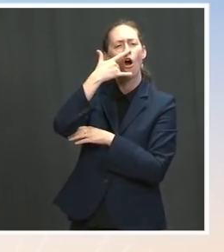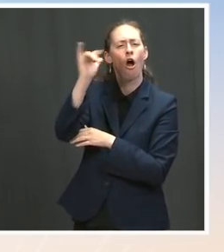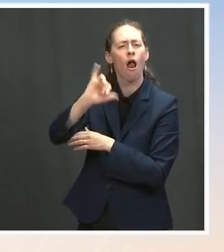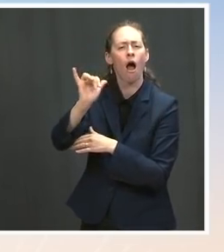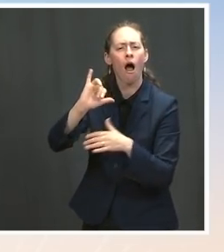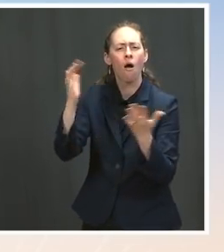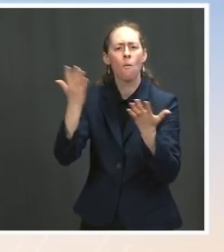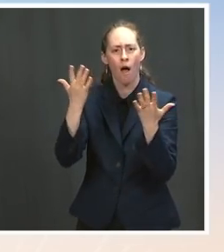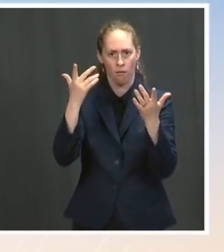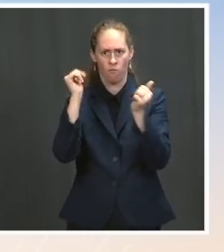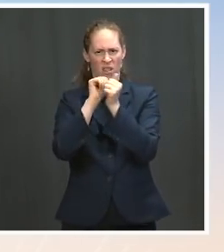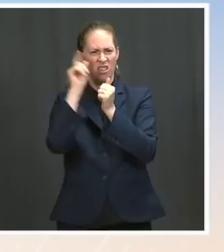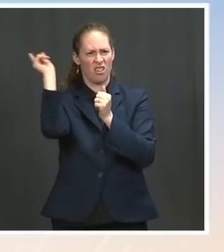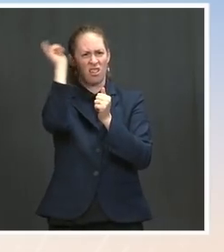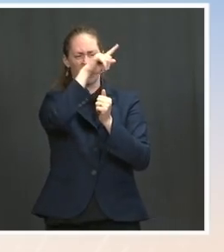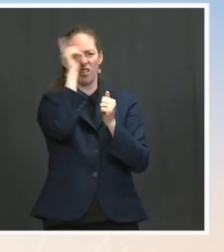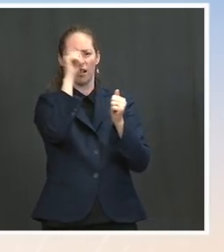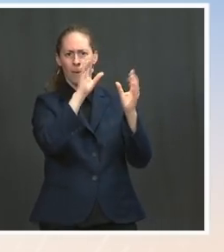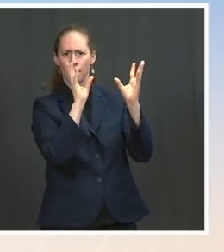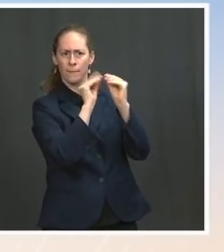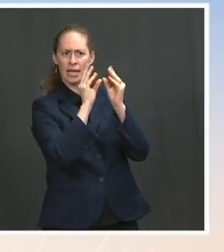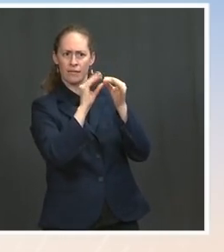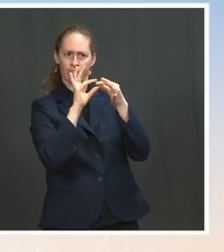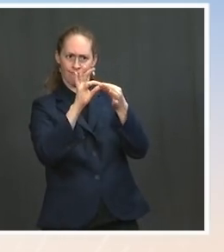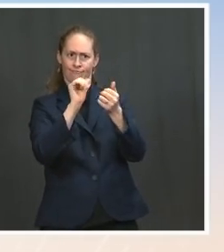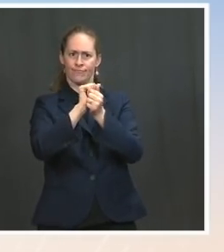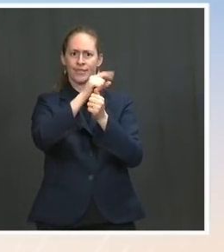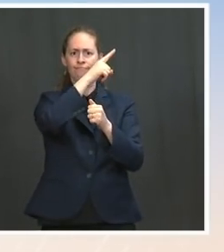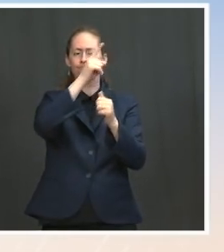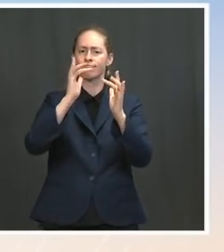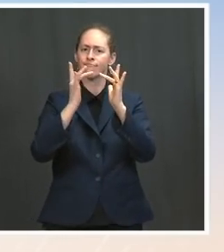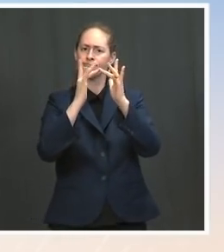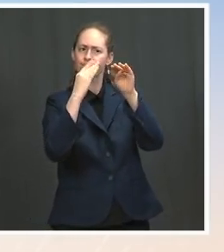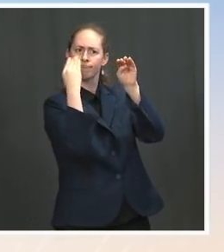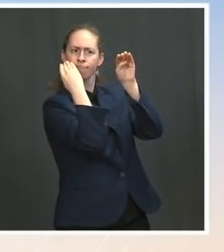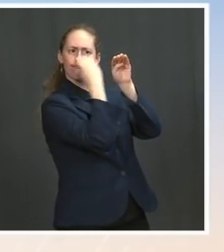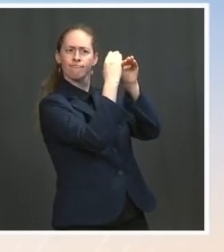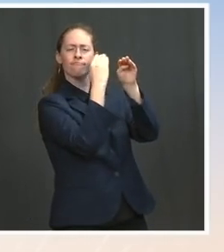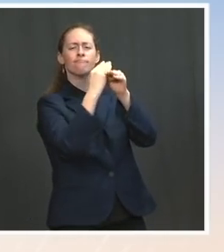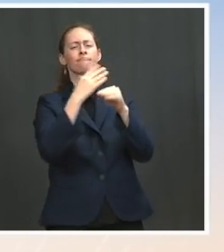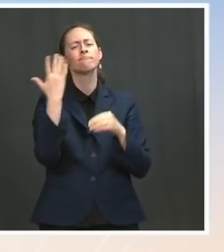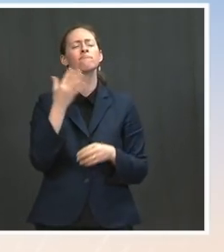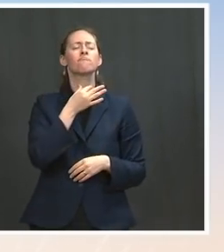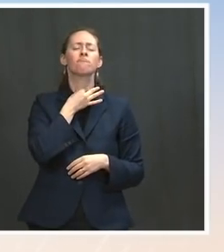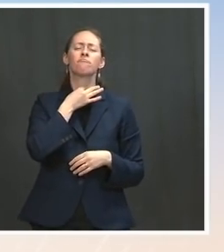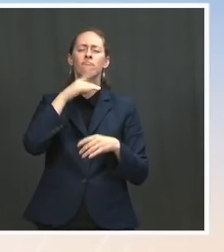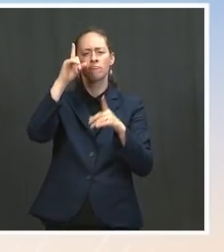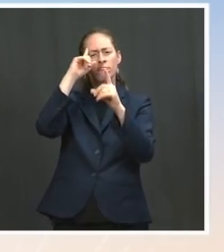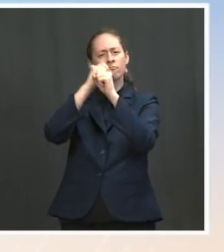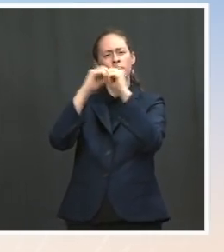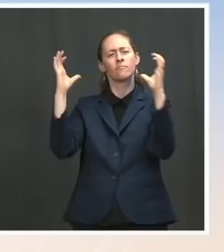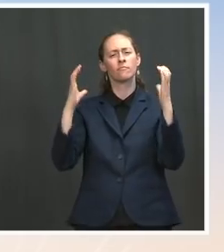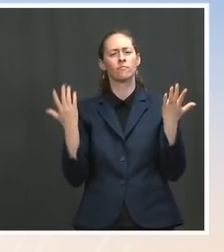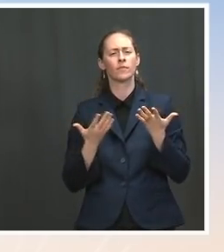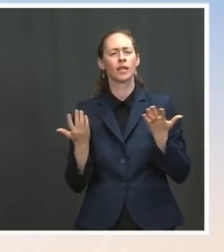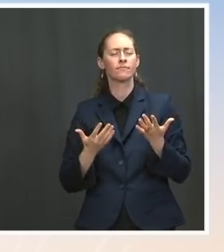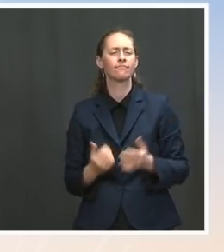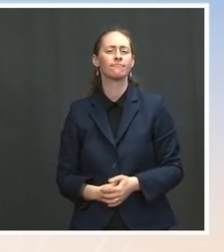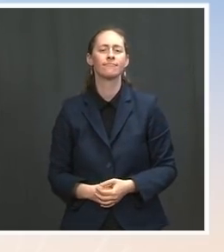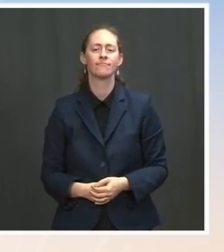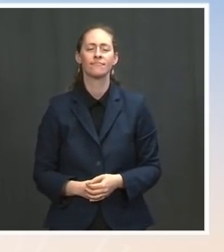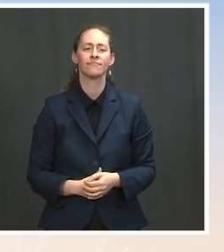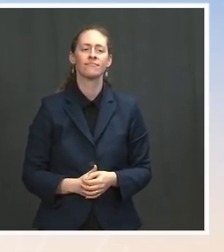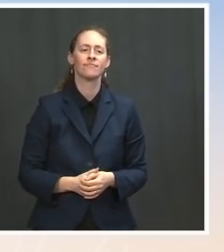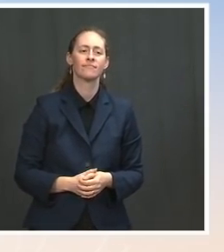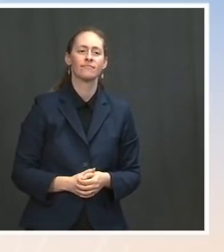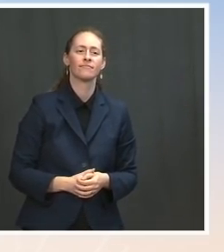it comes to cybersecurity? Well, first let me say that, you know, this is an issue that we have discussed with the Russian government,